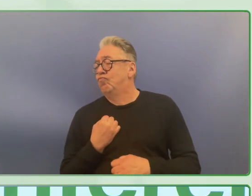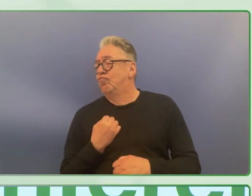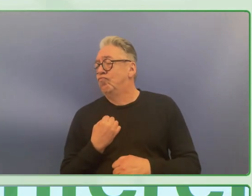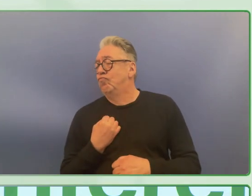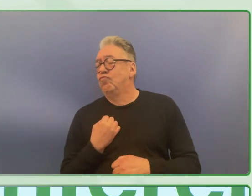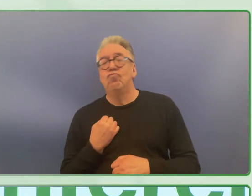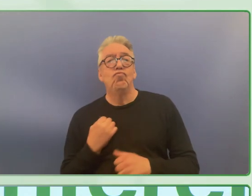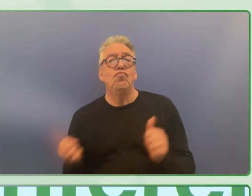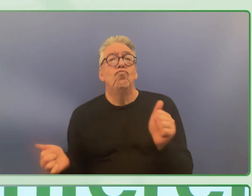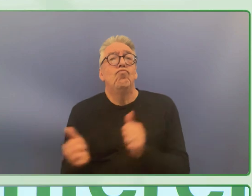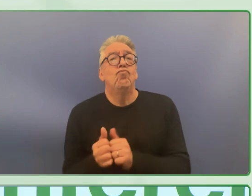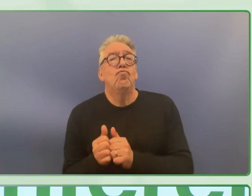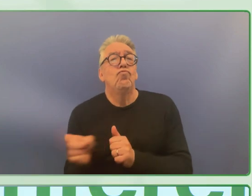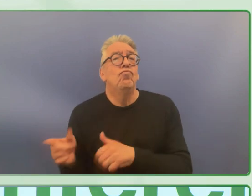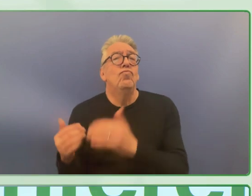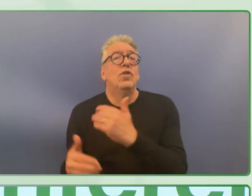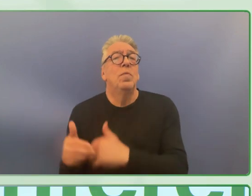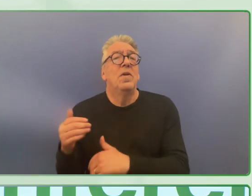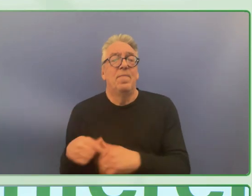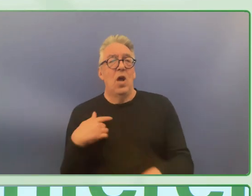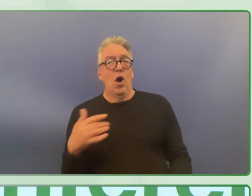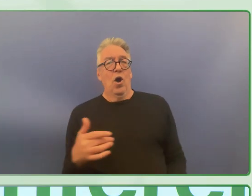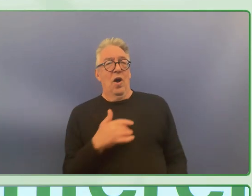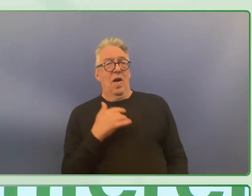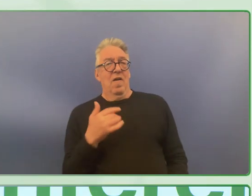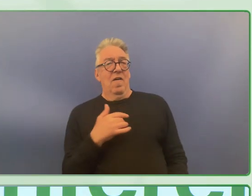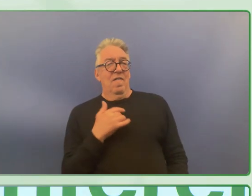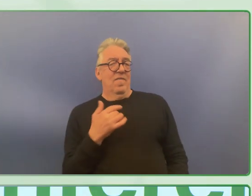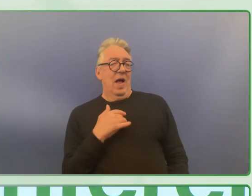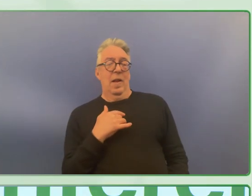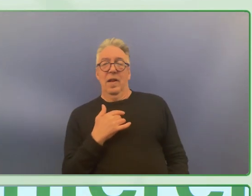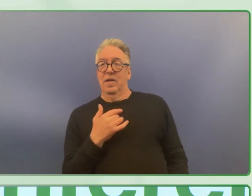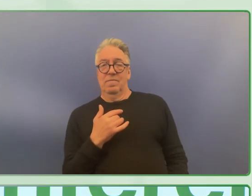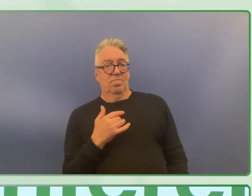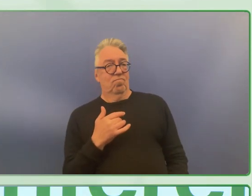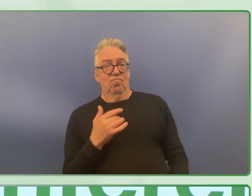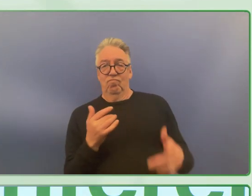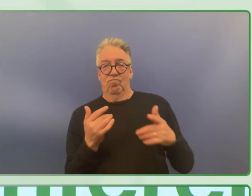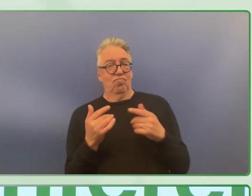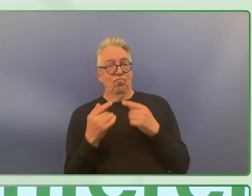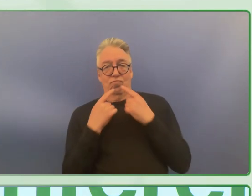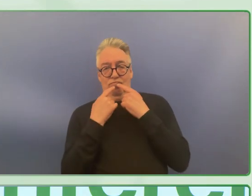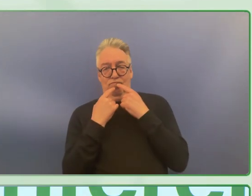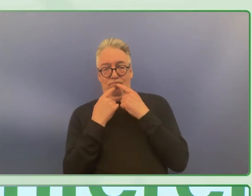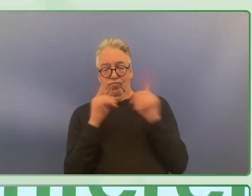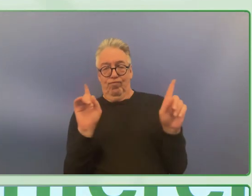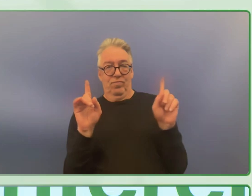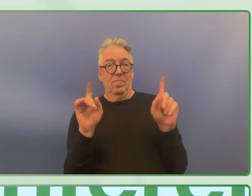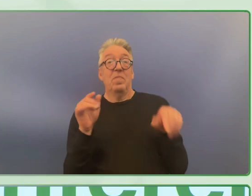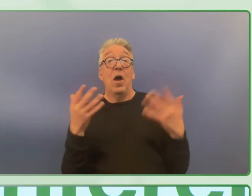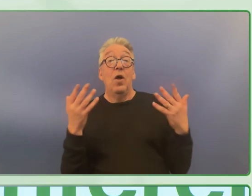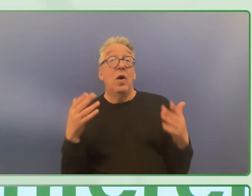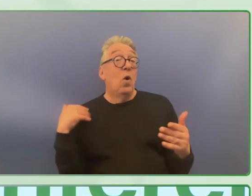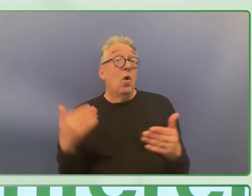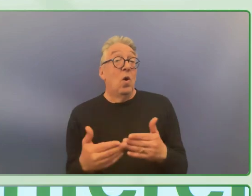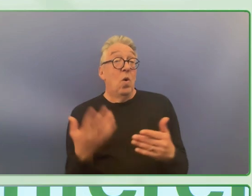up to something even greater than ourselves. It's been over 5 years, and so far we have reached over 6,000 youth in and out